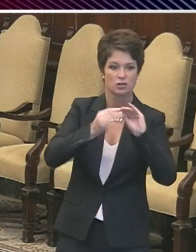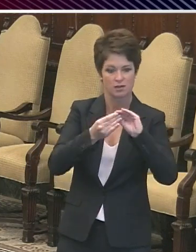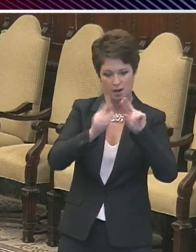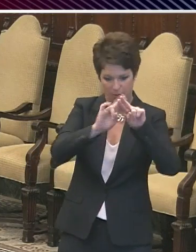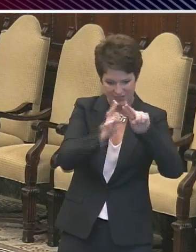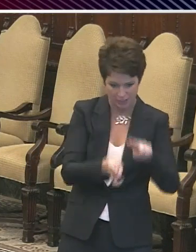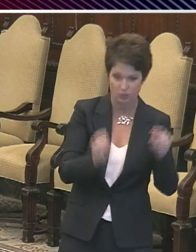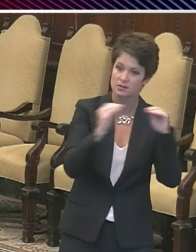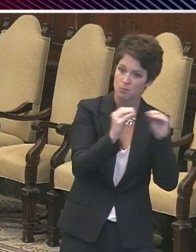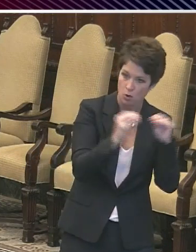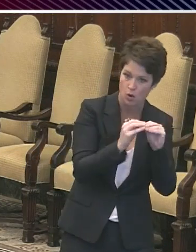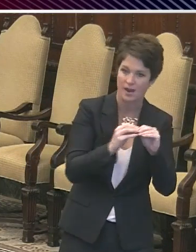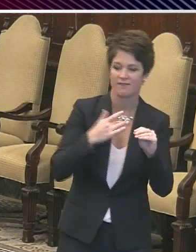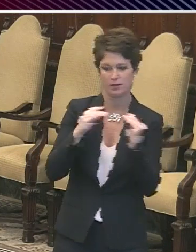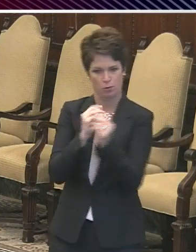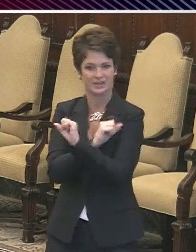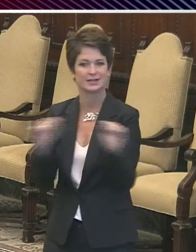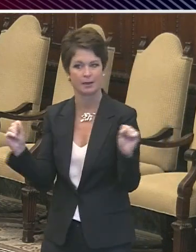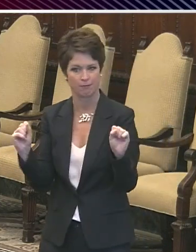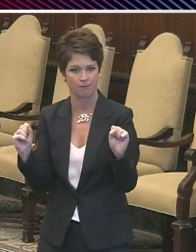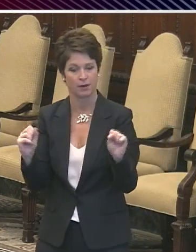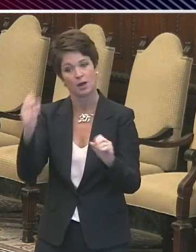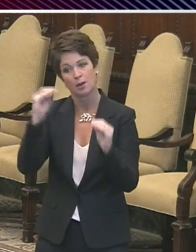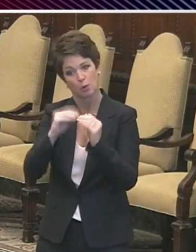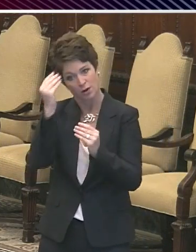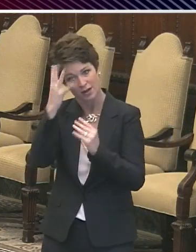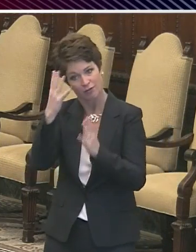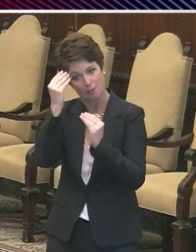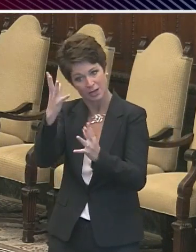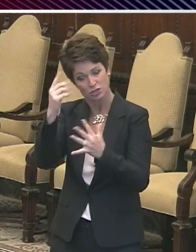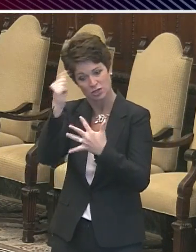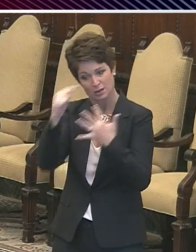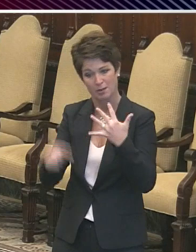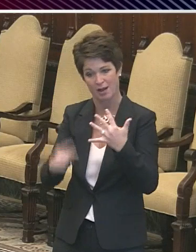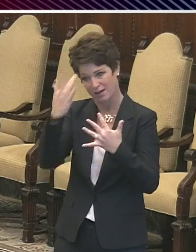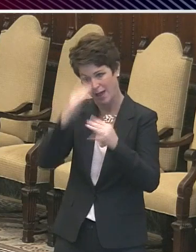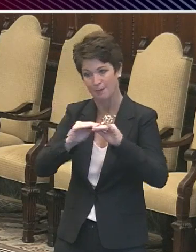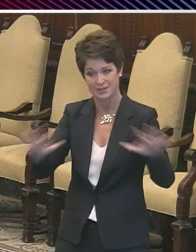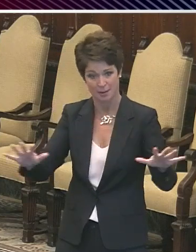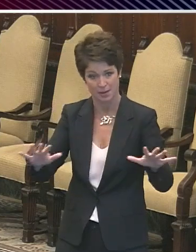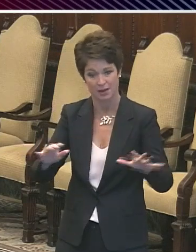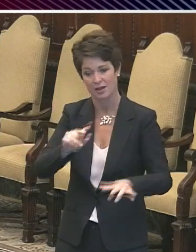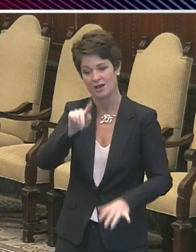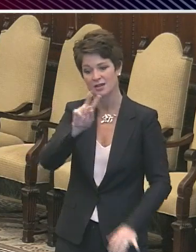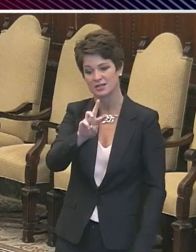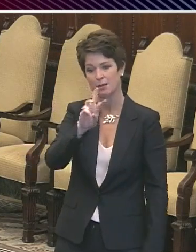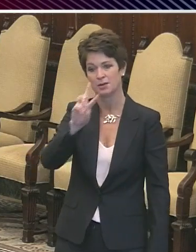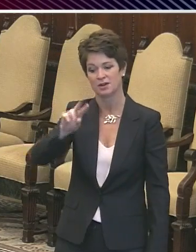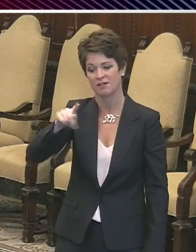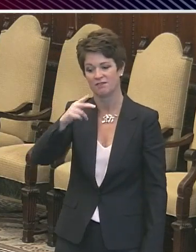lower for it to be safer. For more information about the epidemic overall in Philadelphia,